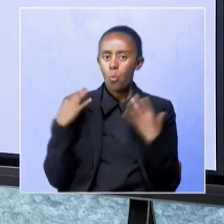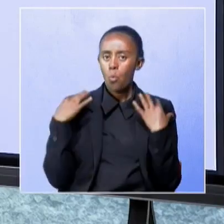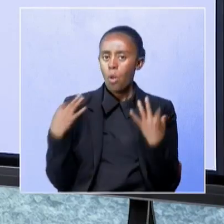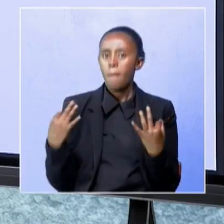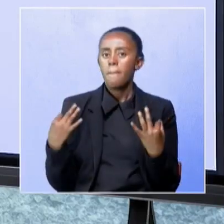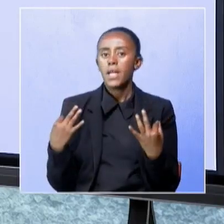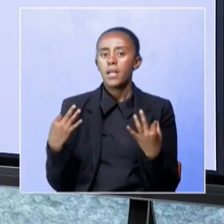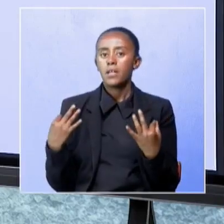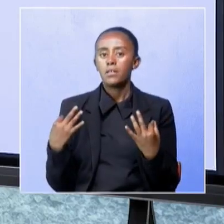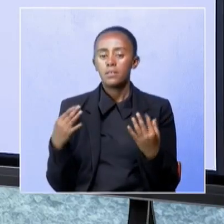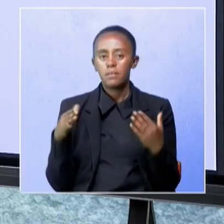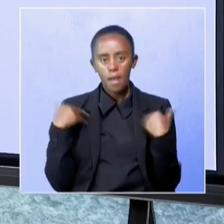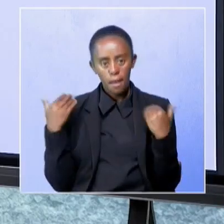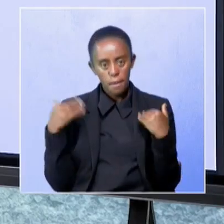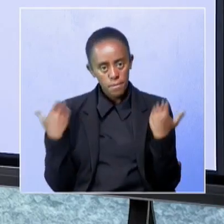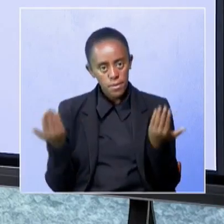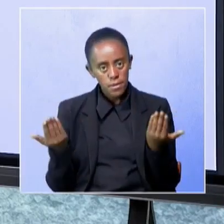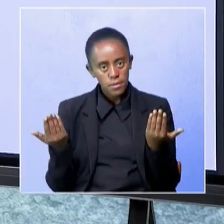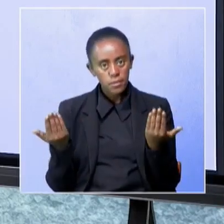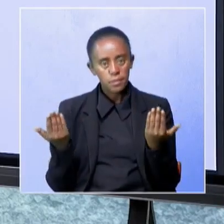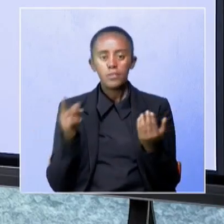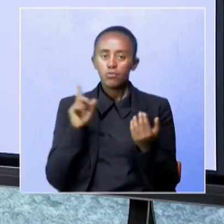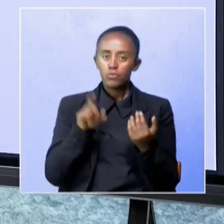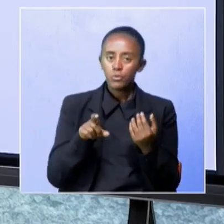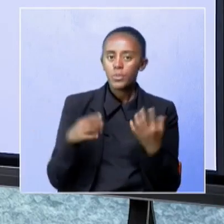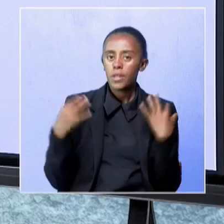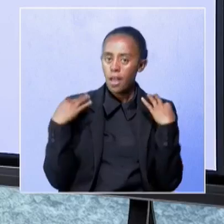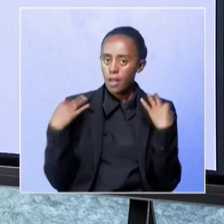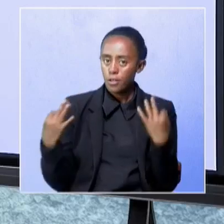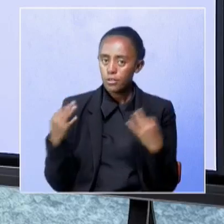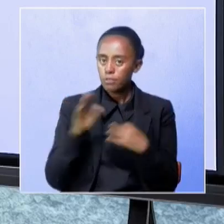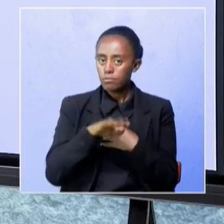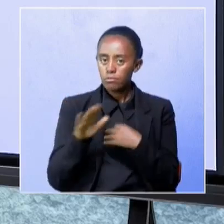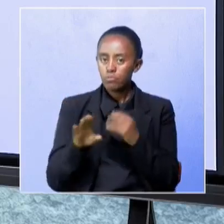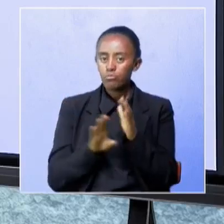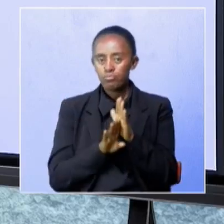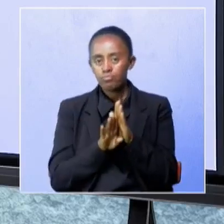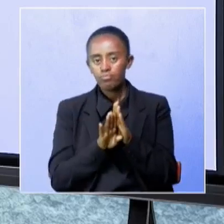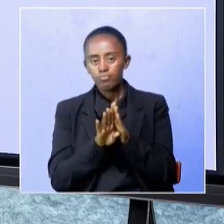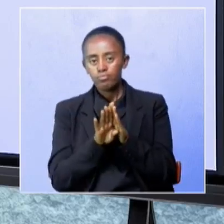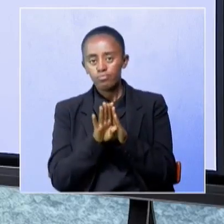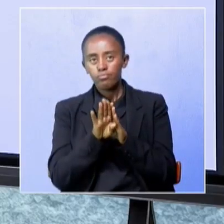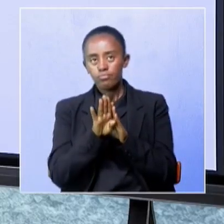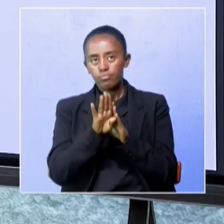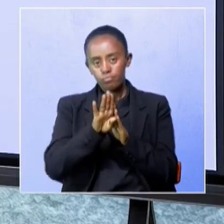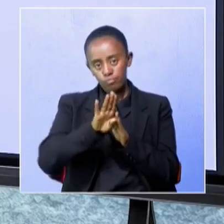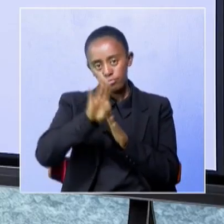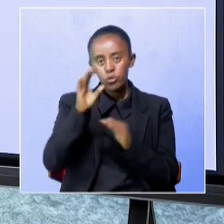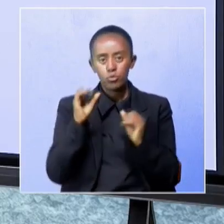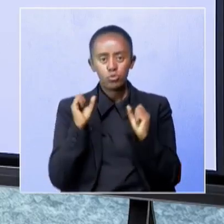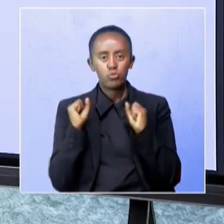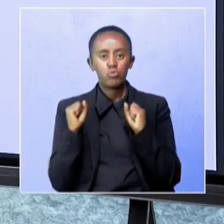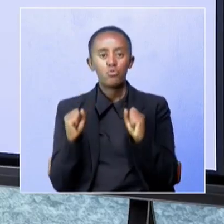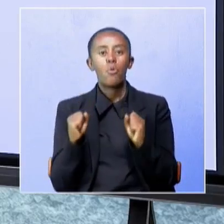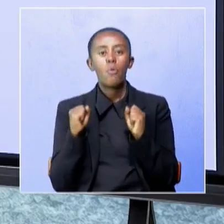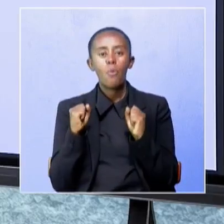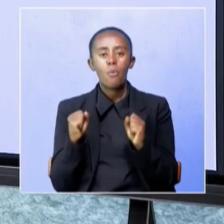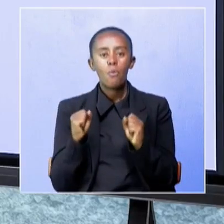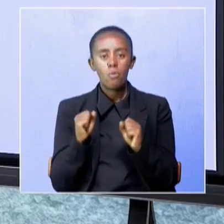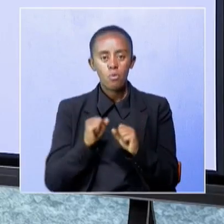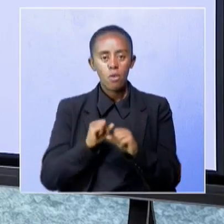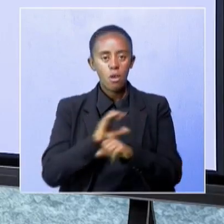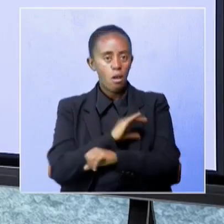should be happy and they should be healthy to grow up to what? Strong,